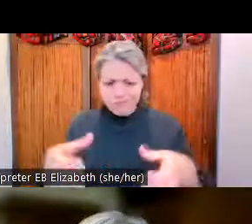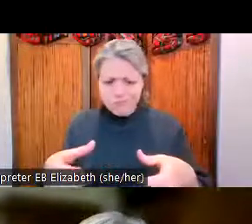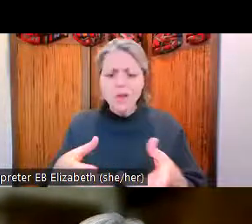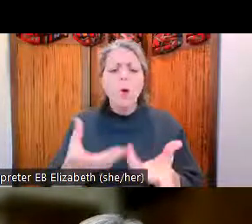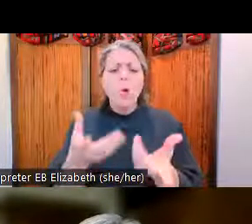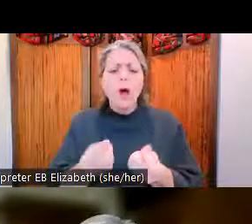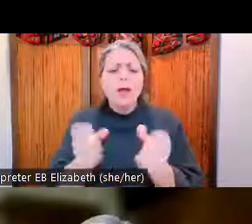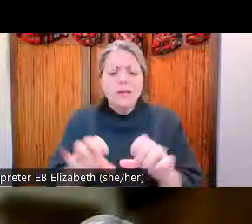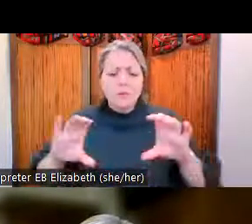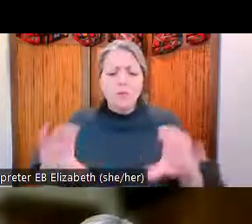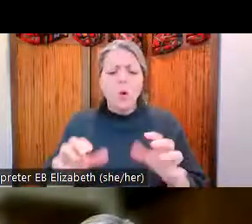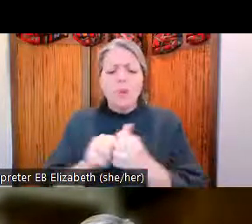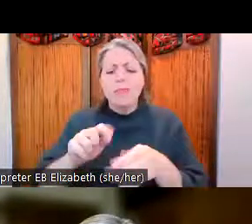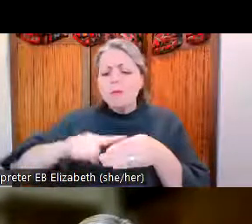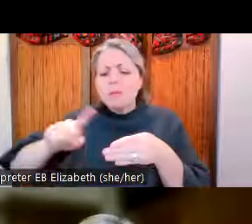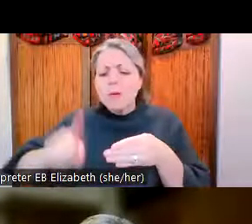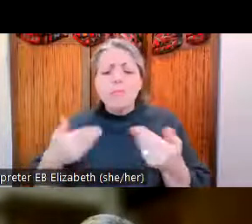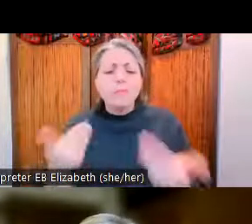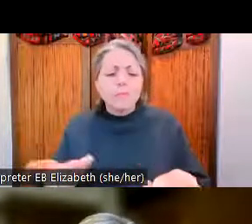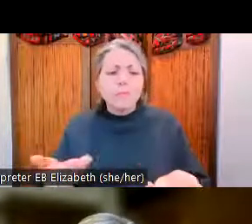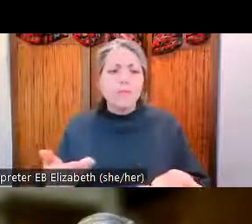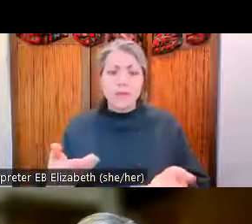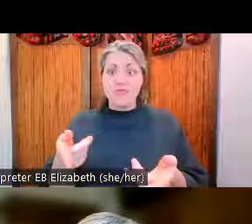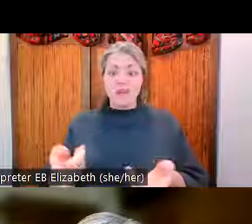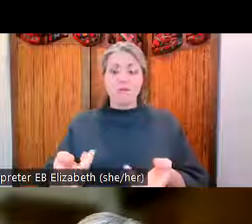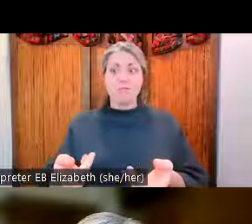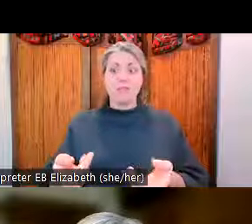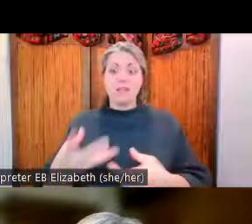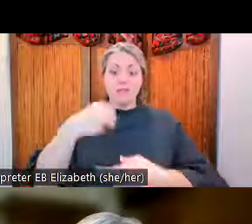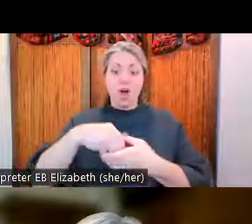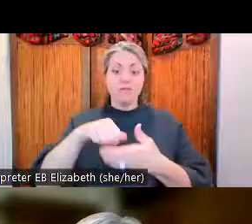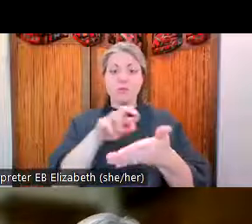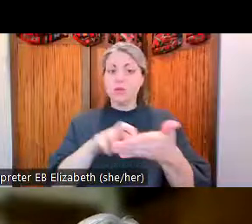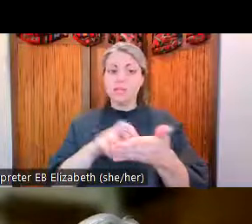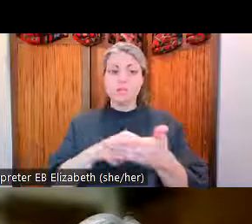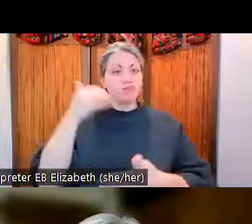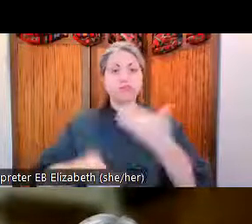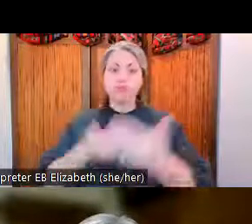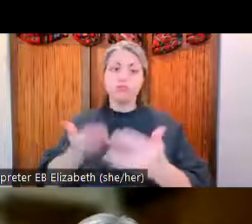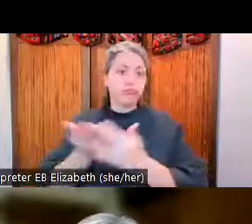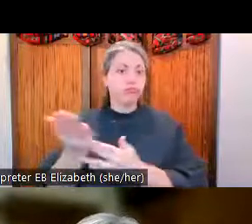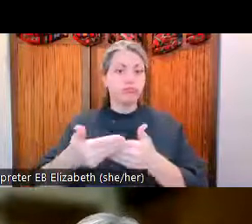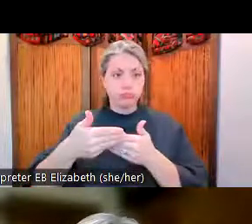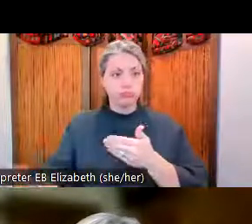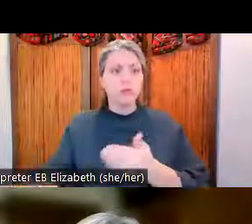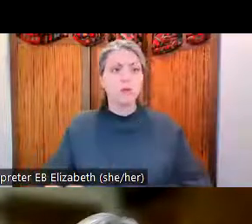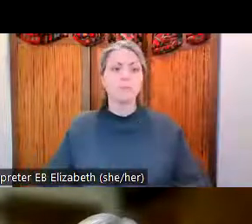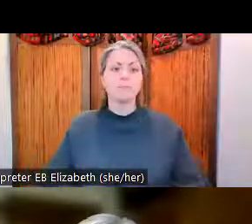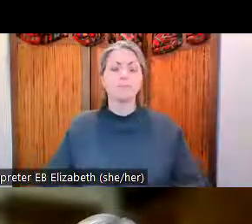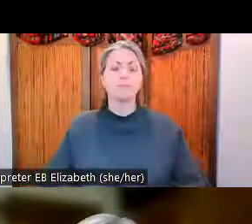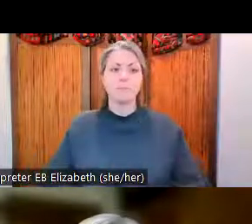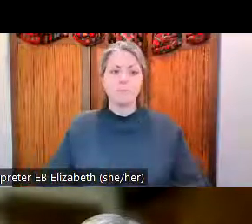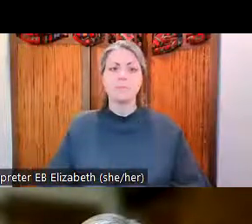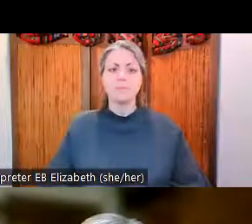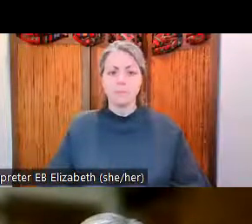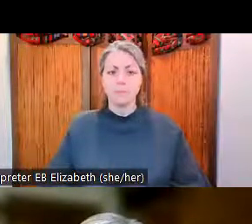children, at the table throughout the research process. The focus of PCORI, or